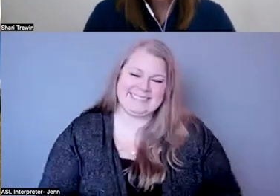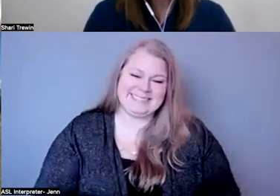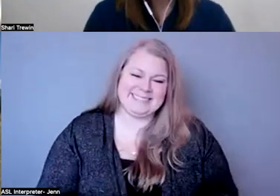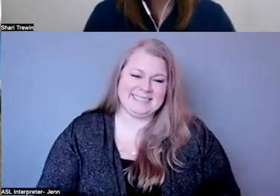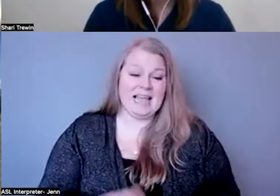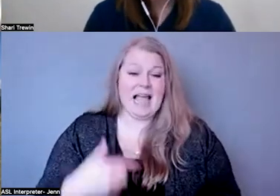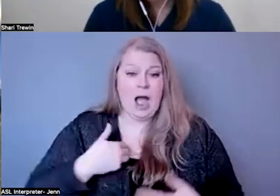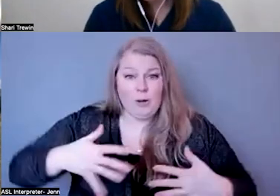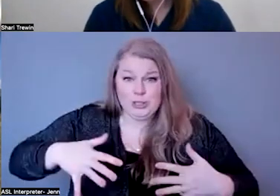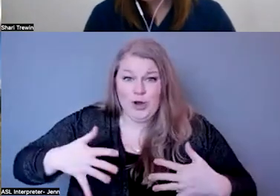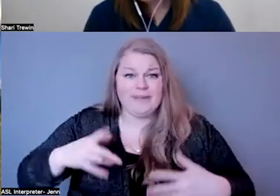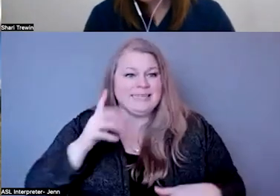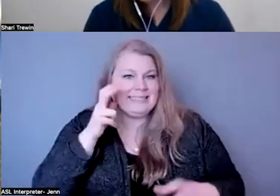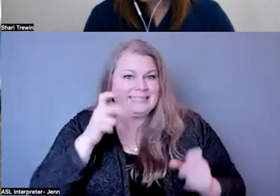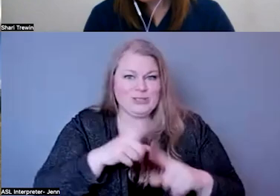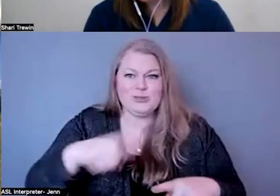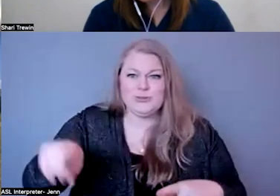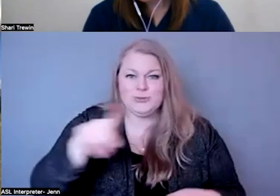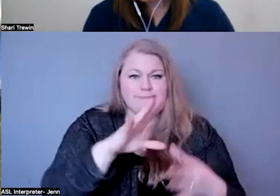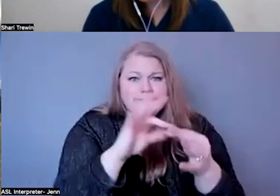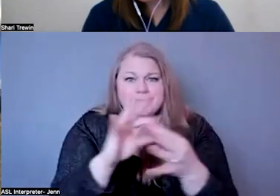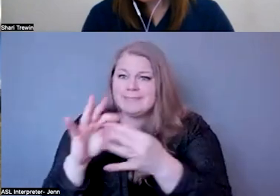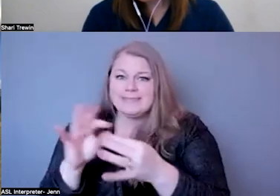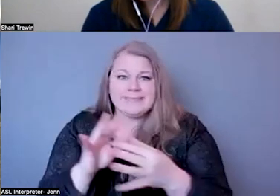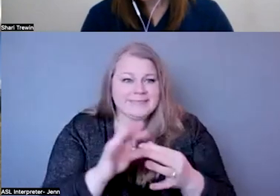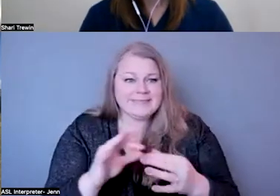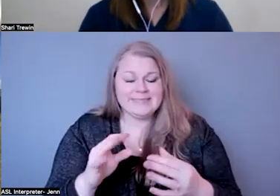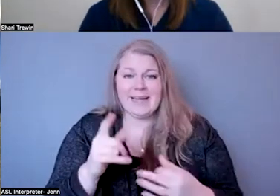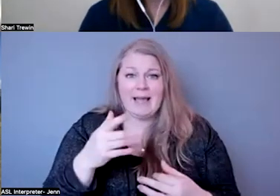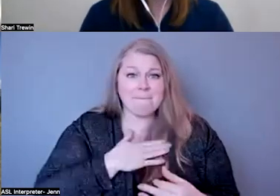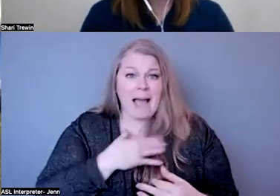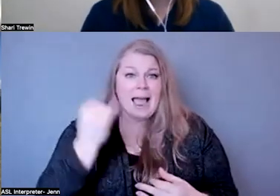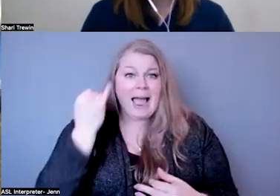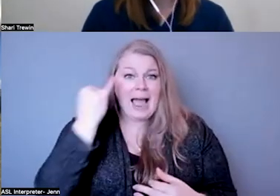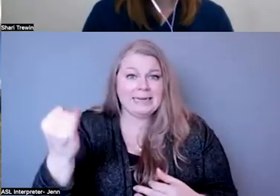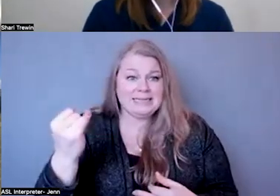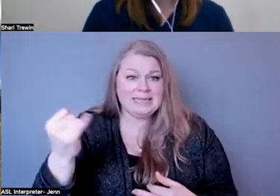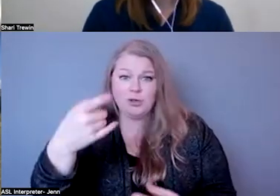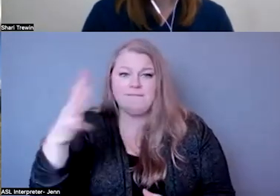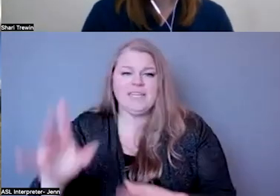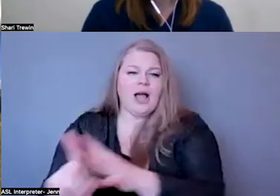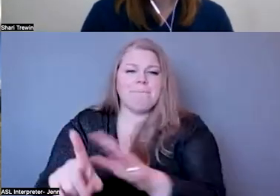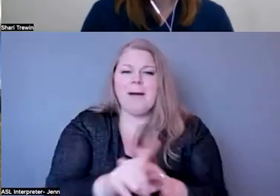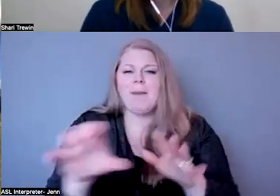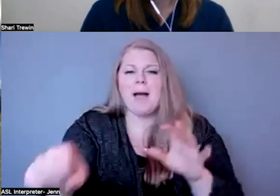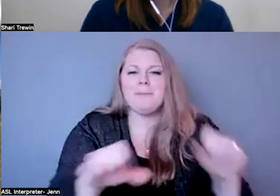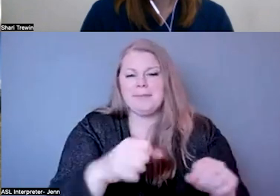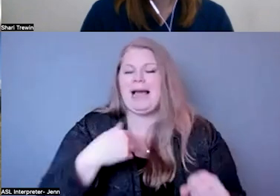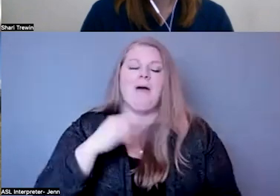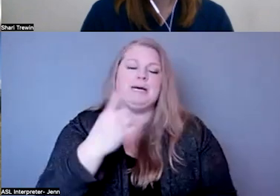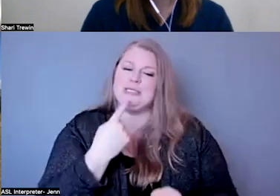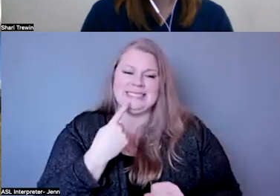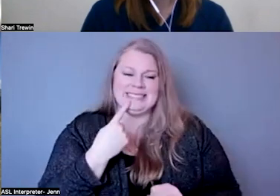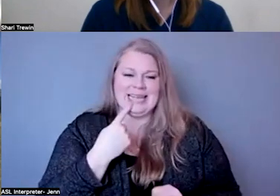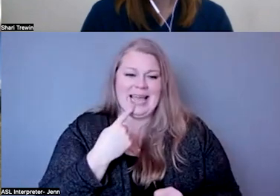really nervous listening to all these lovely people talk that any good idea I had would have come up already. And so I'll just say all